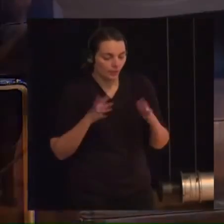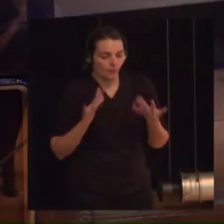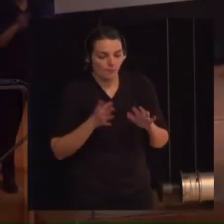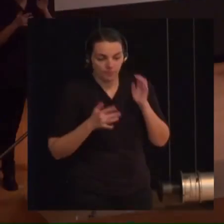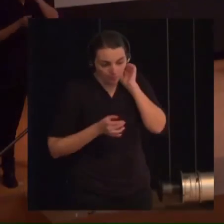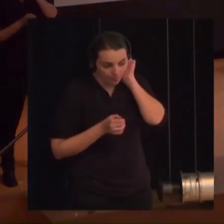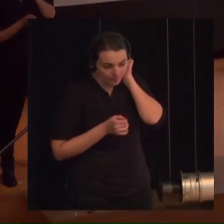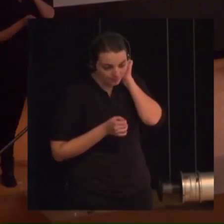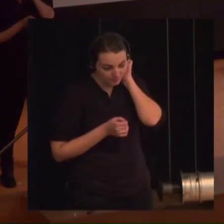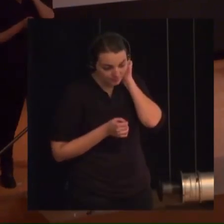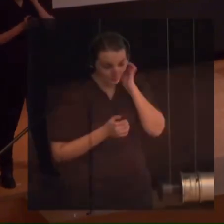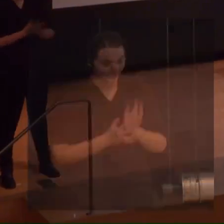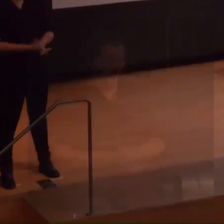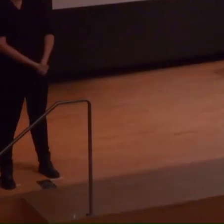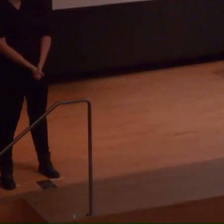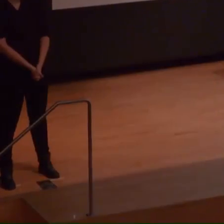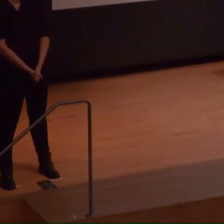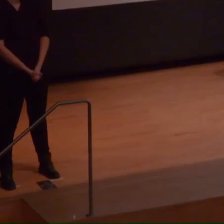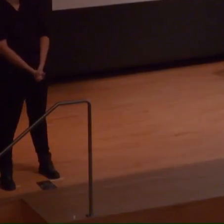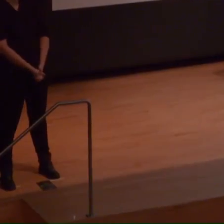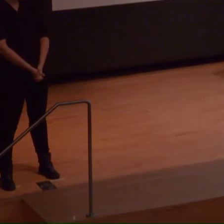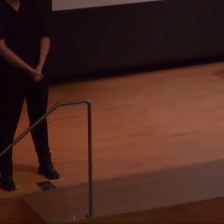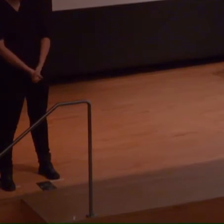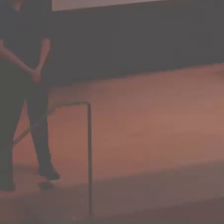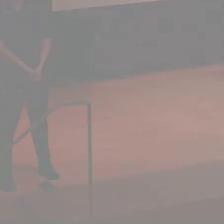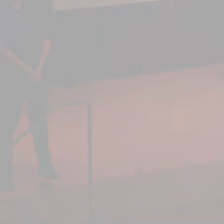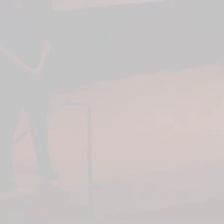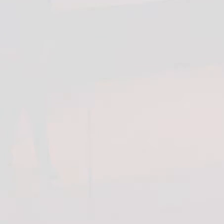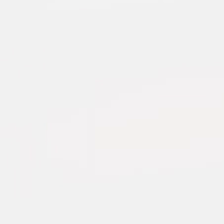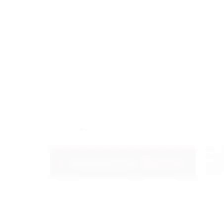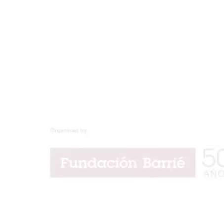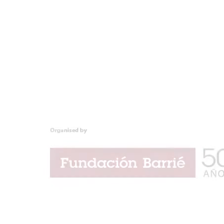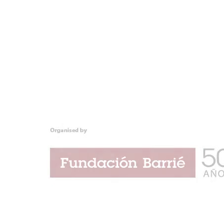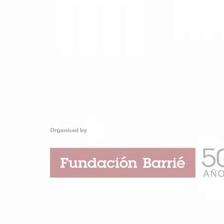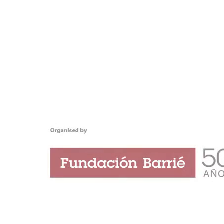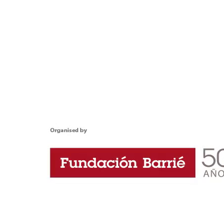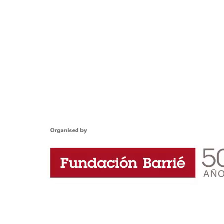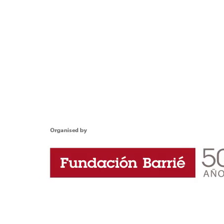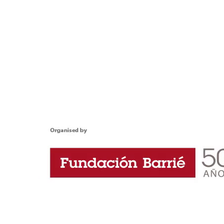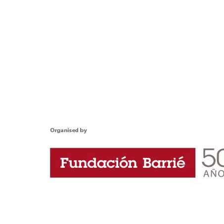Thank you, Sarah.